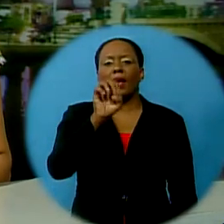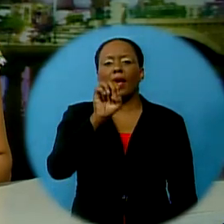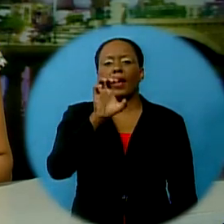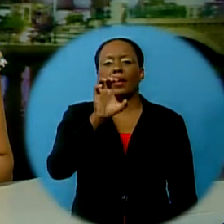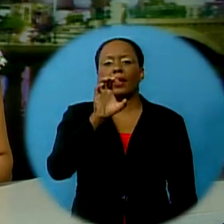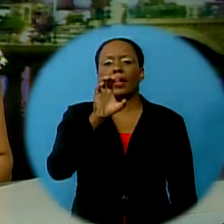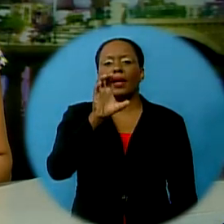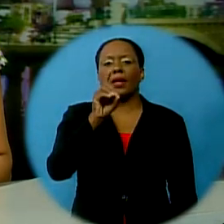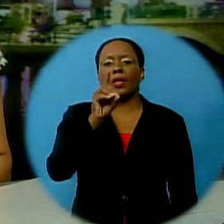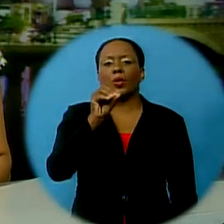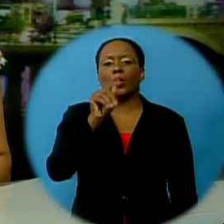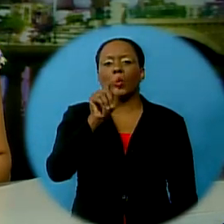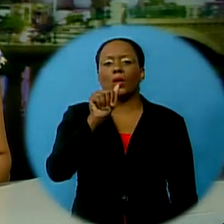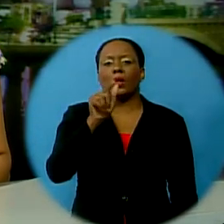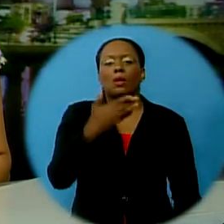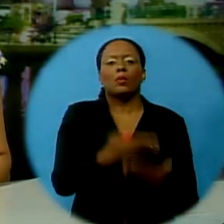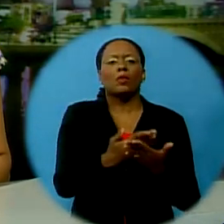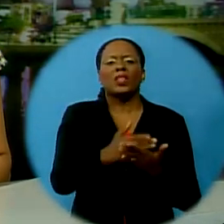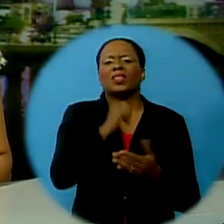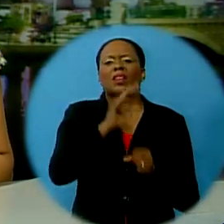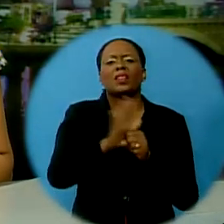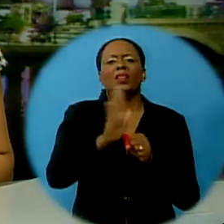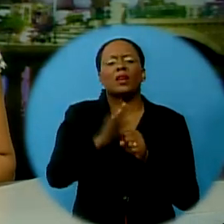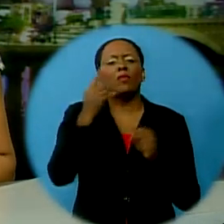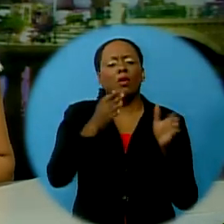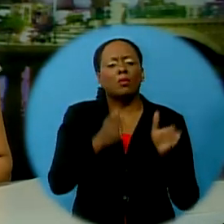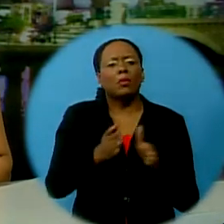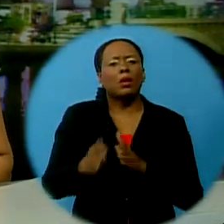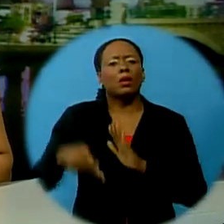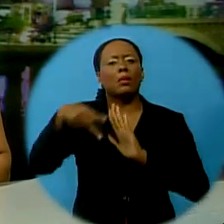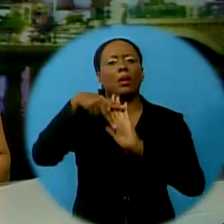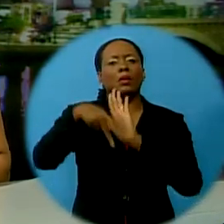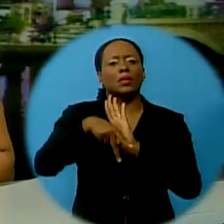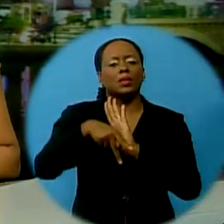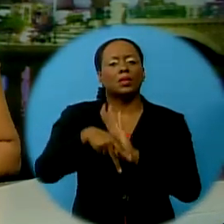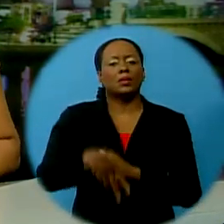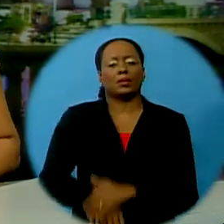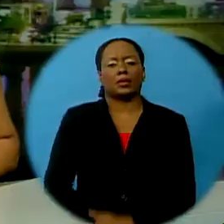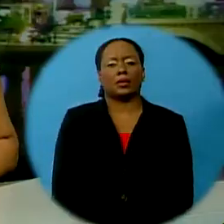Sinclair says that anecdotal evidence is not enough for policy planning.